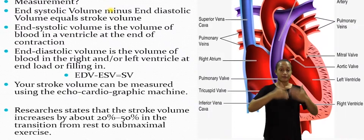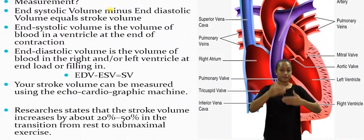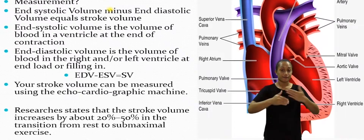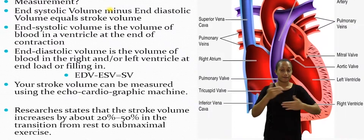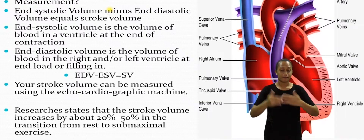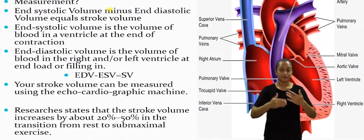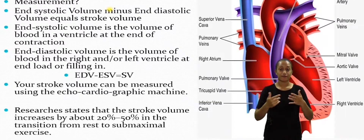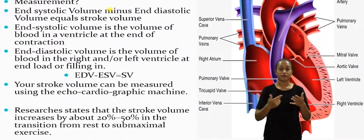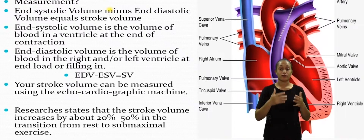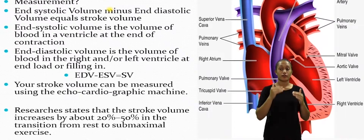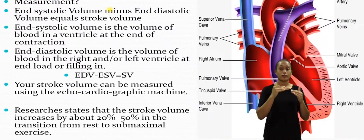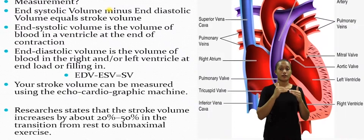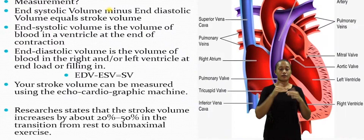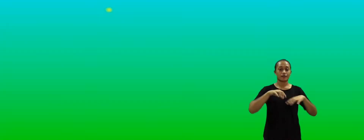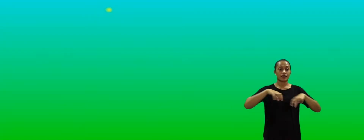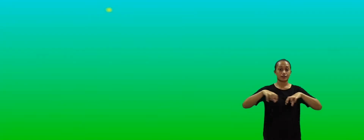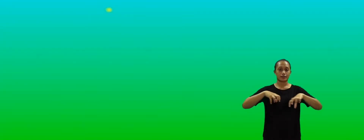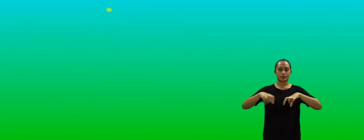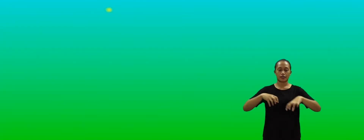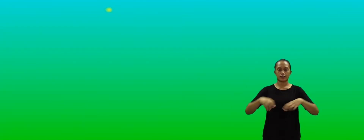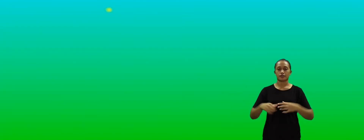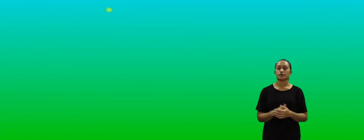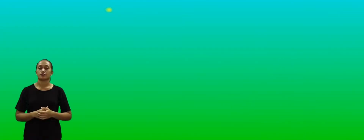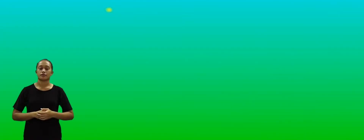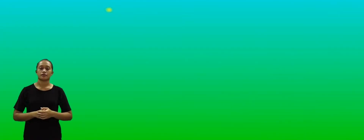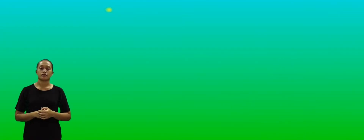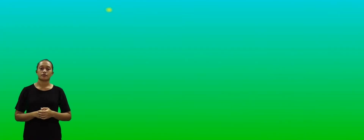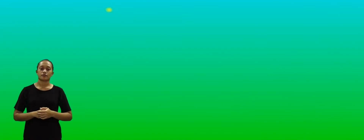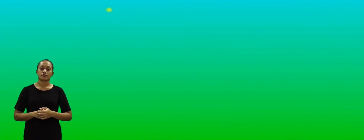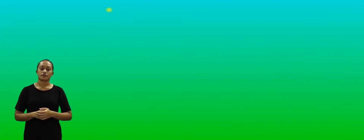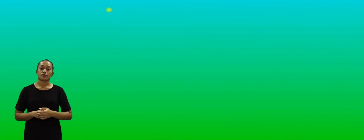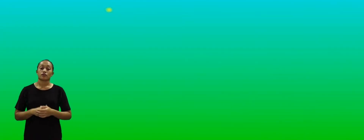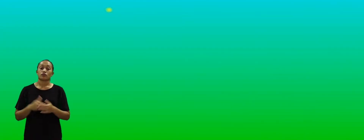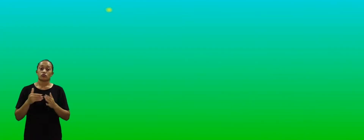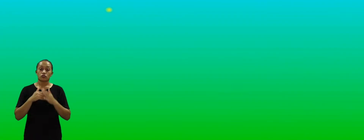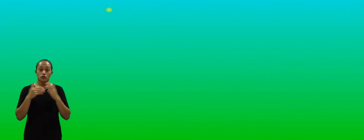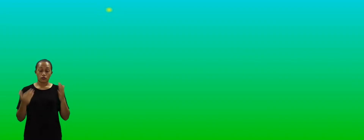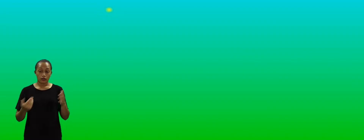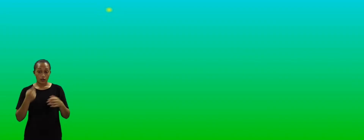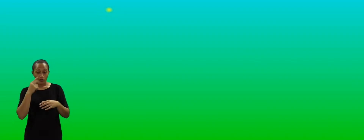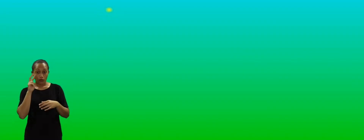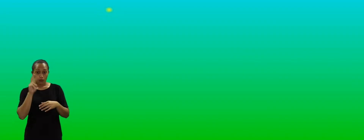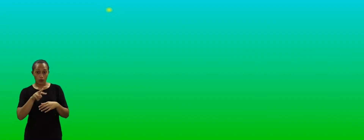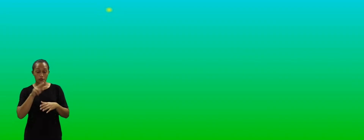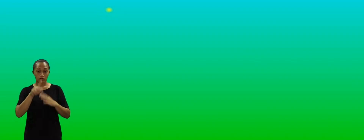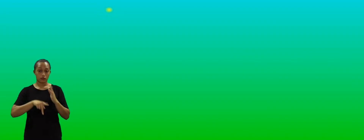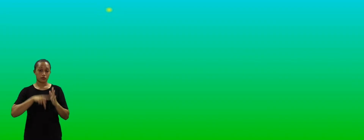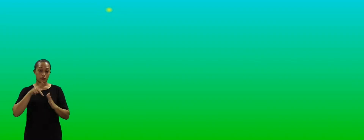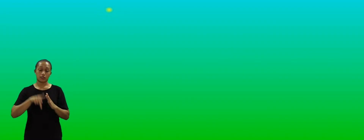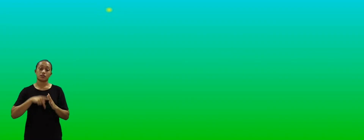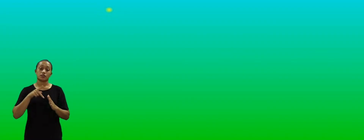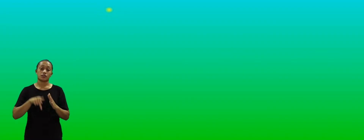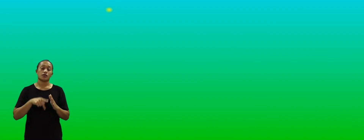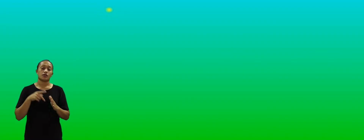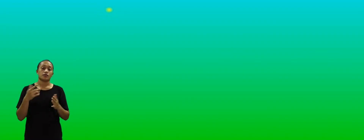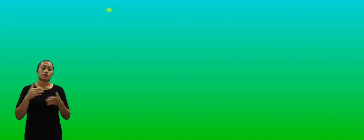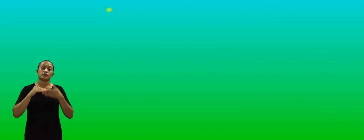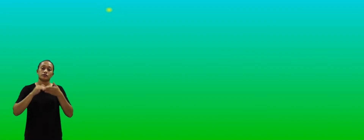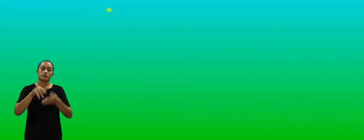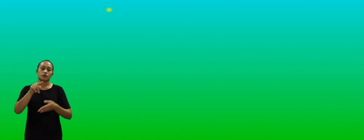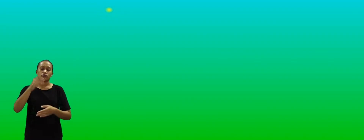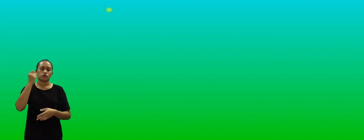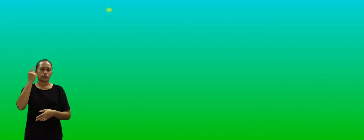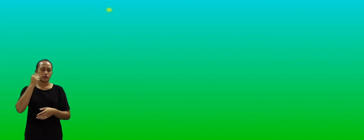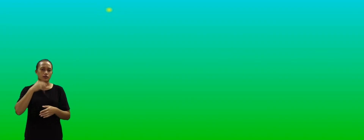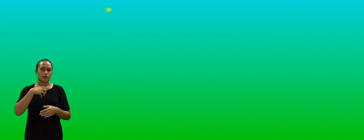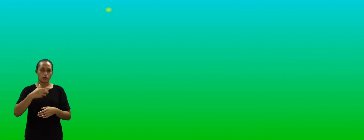to submaximal exercise. Now, we're going to watch this video clip here to help you